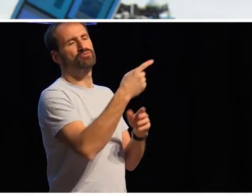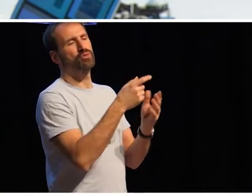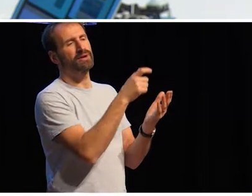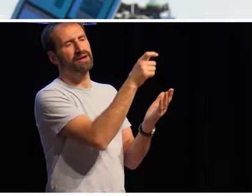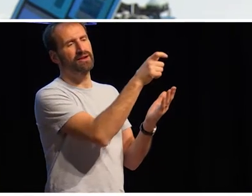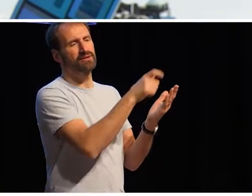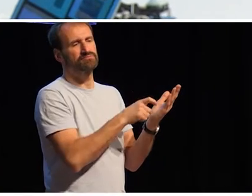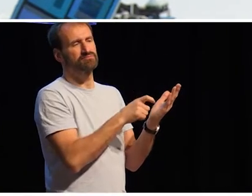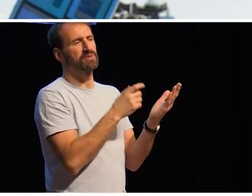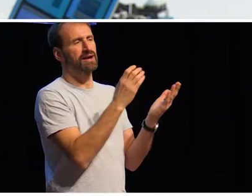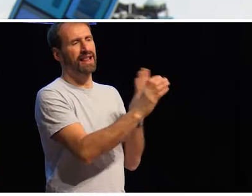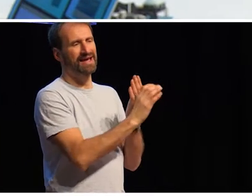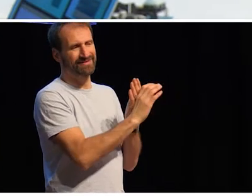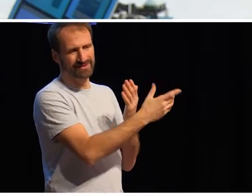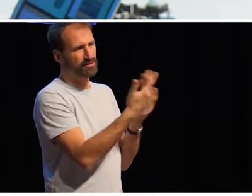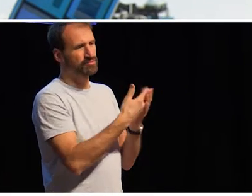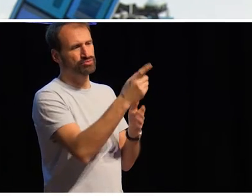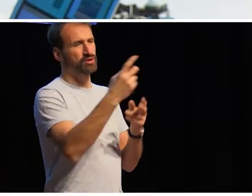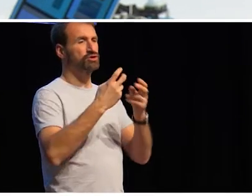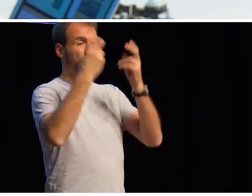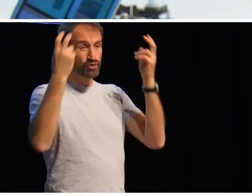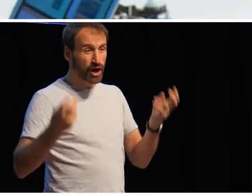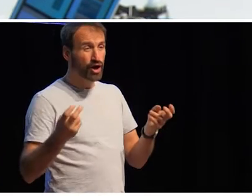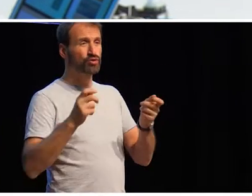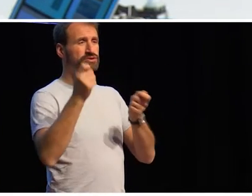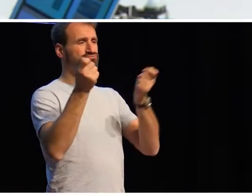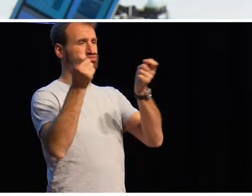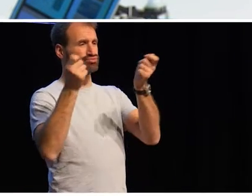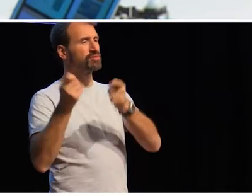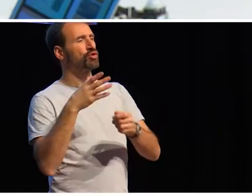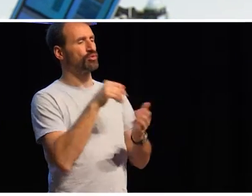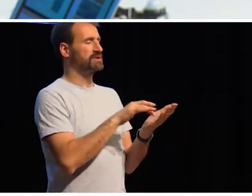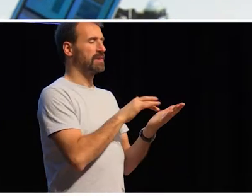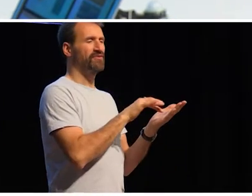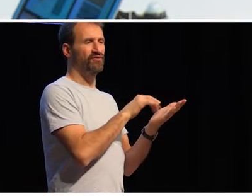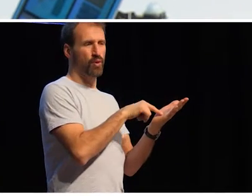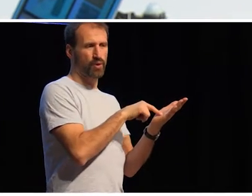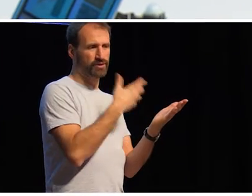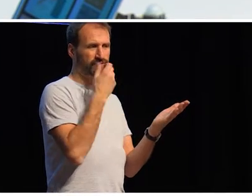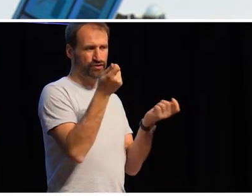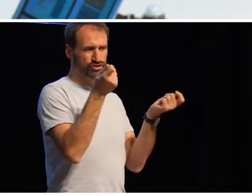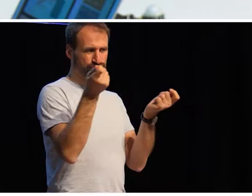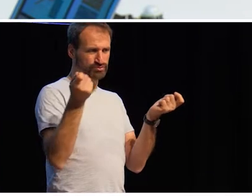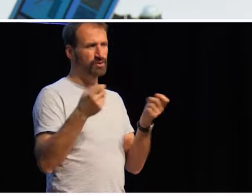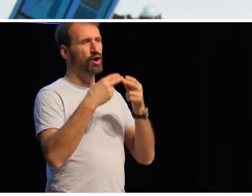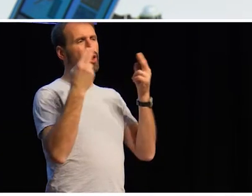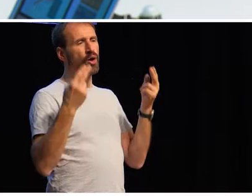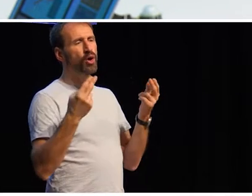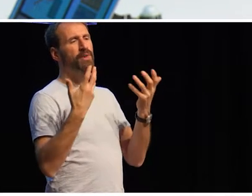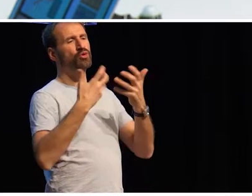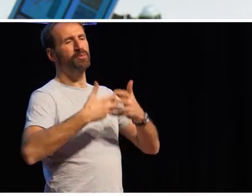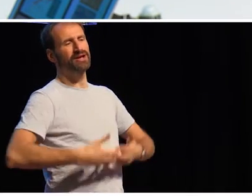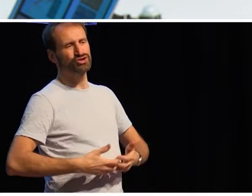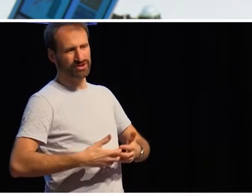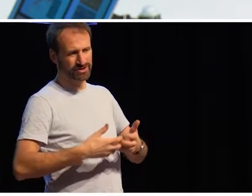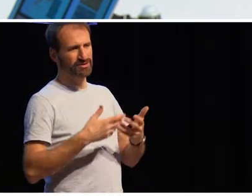from your smartphone. Ideally, you want to also be able to control your home automation device from your smartphone when